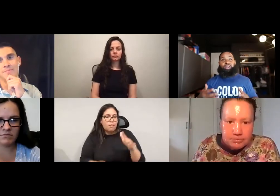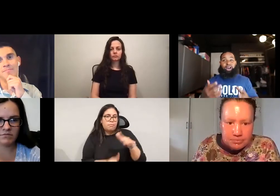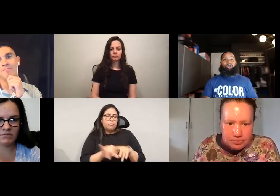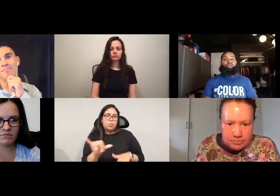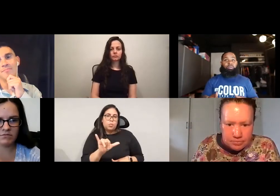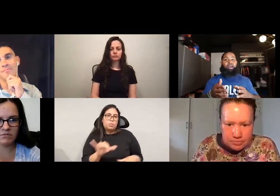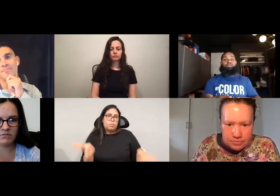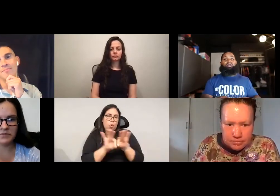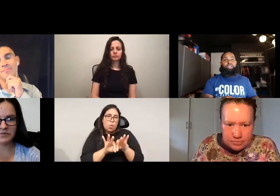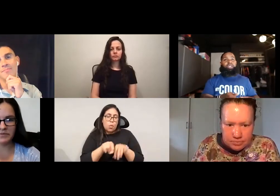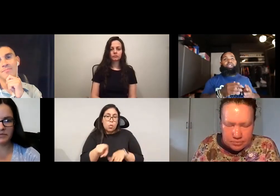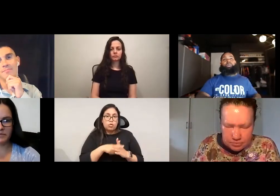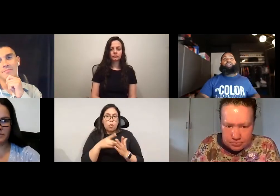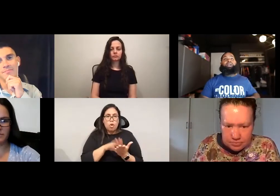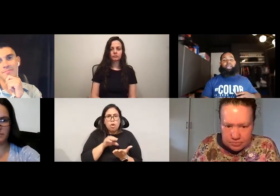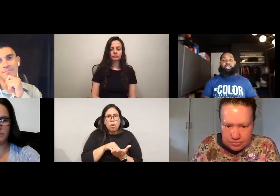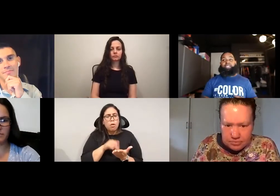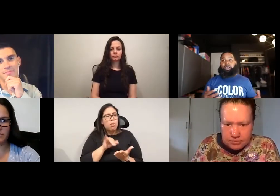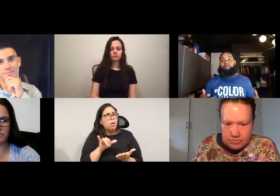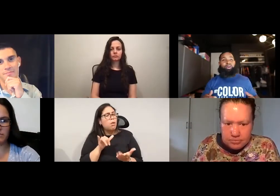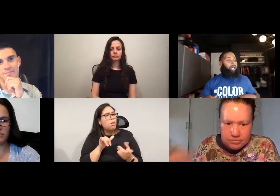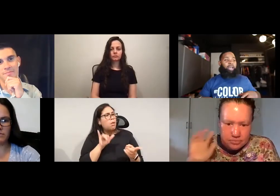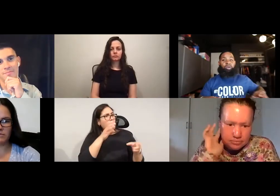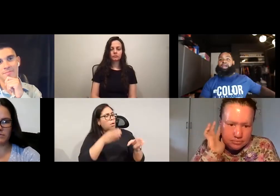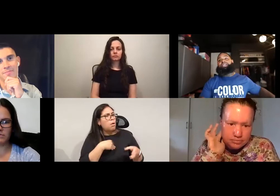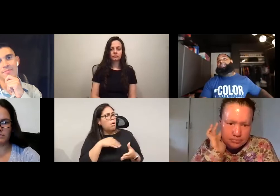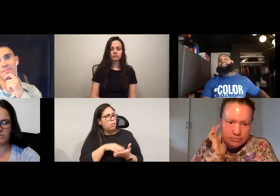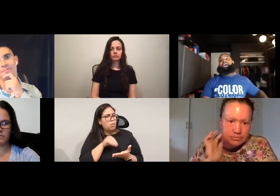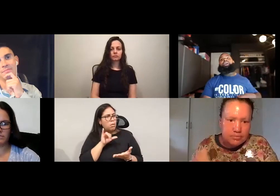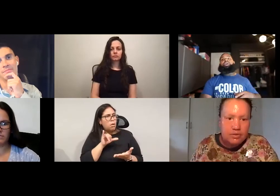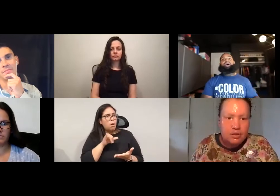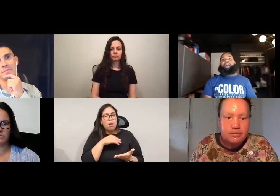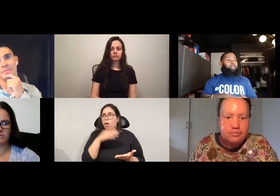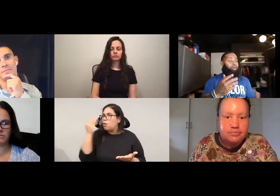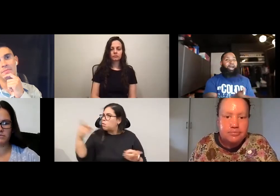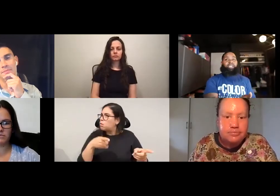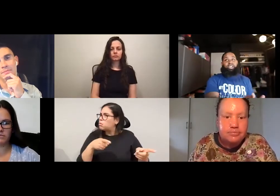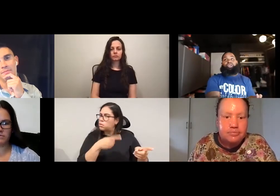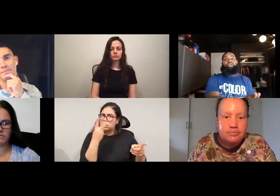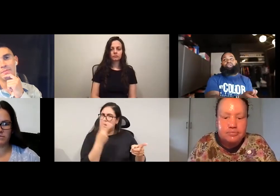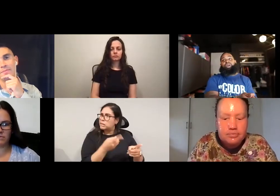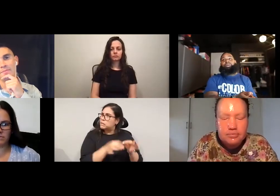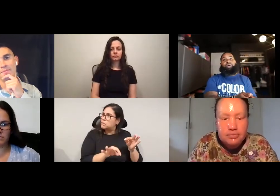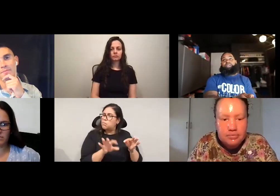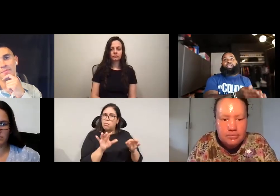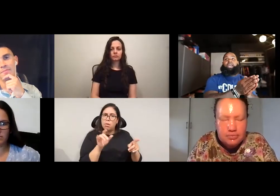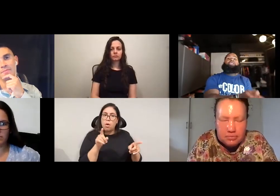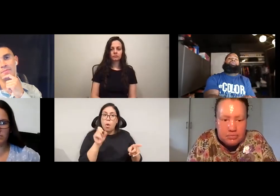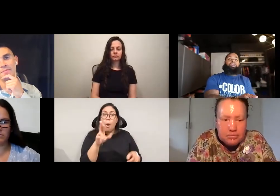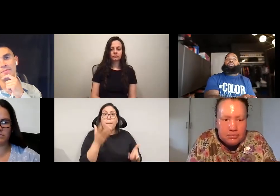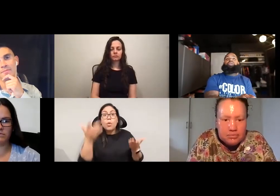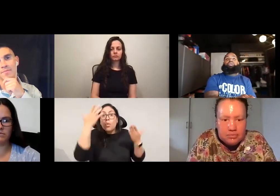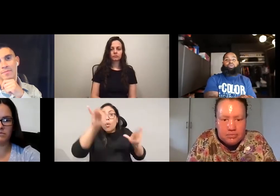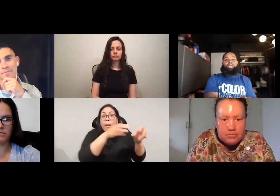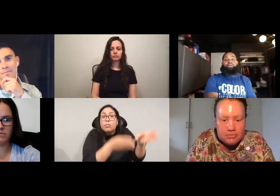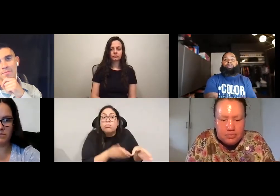well, now you can be that voice to tell someone else, and it's simple. Hey, you can't say that. Or, hey, no, actually, you don't know that person, and they could